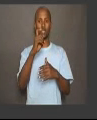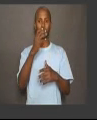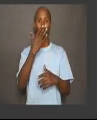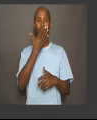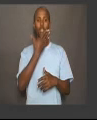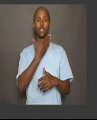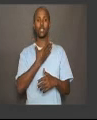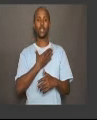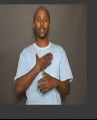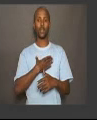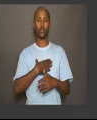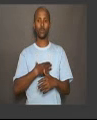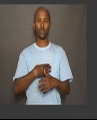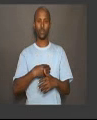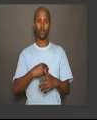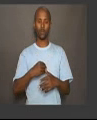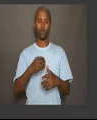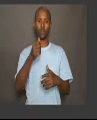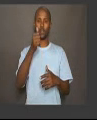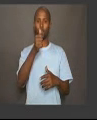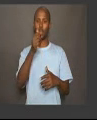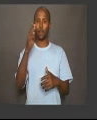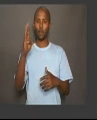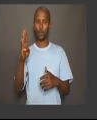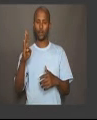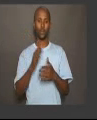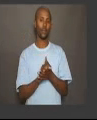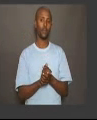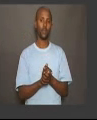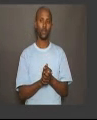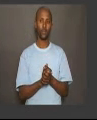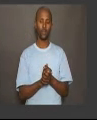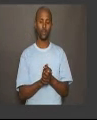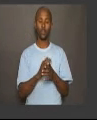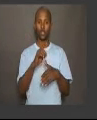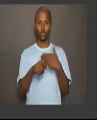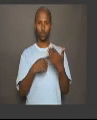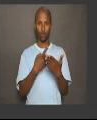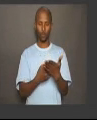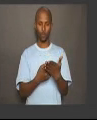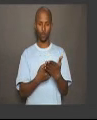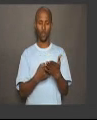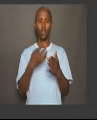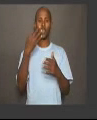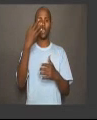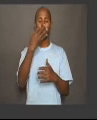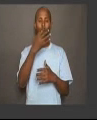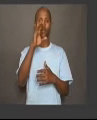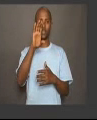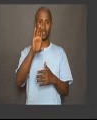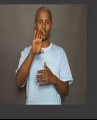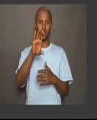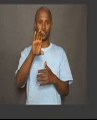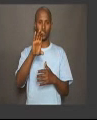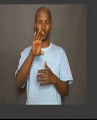the closed interval of a, b. So, f of c is